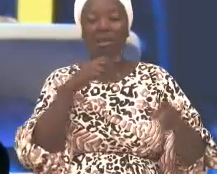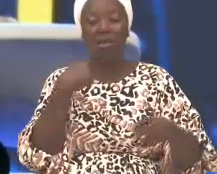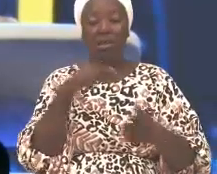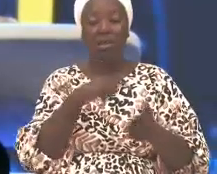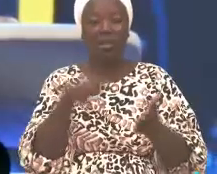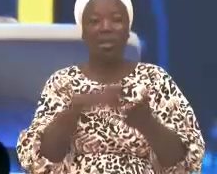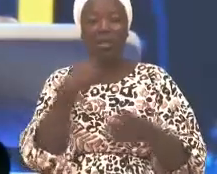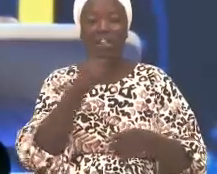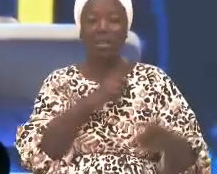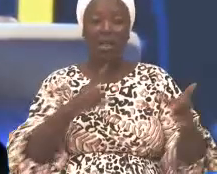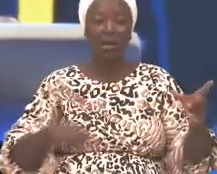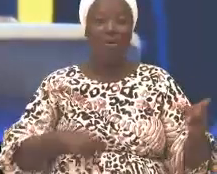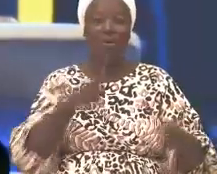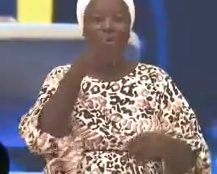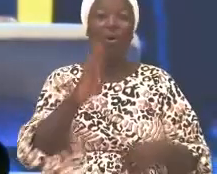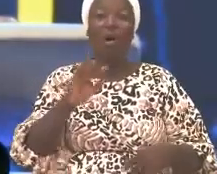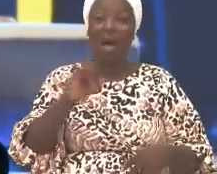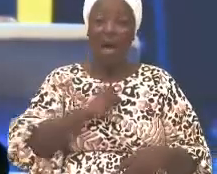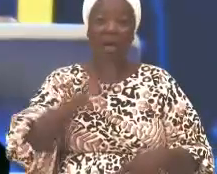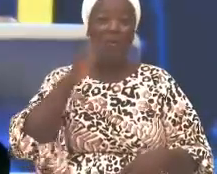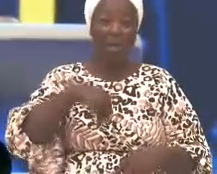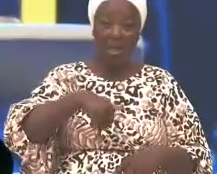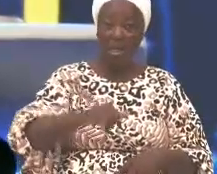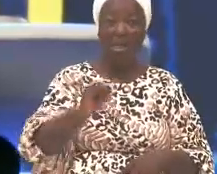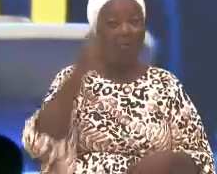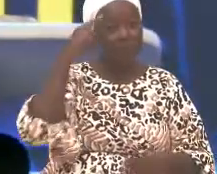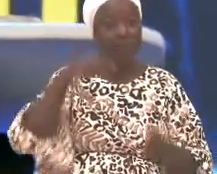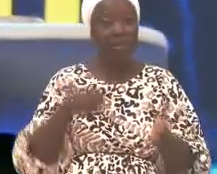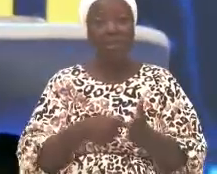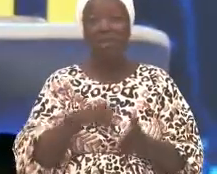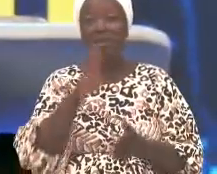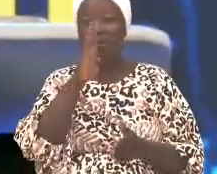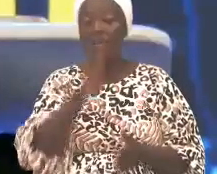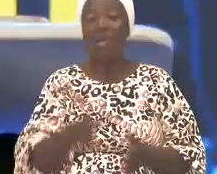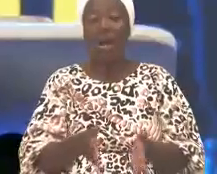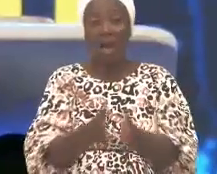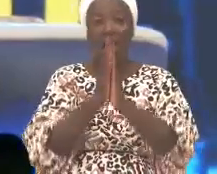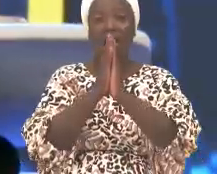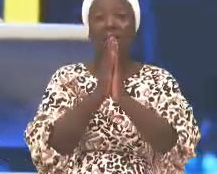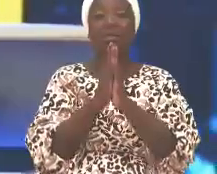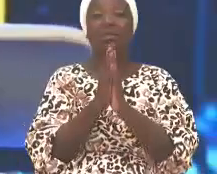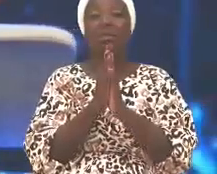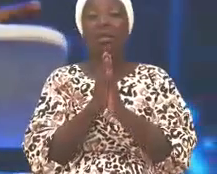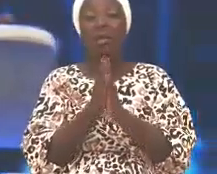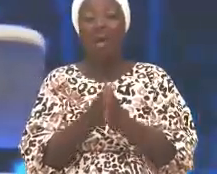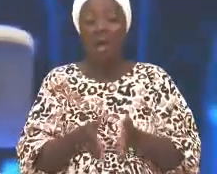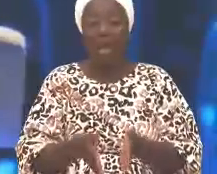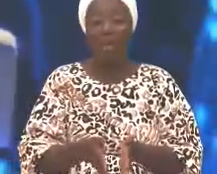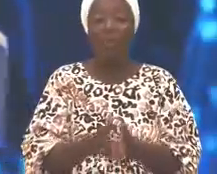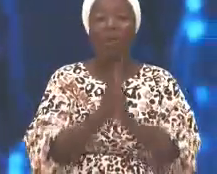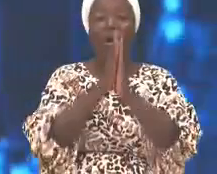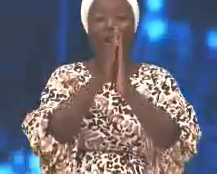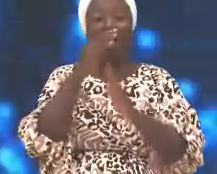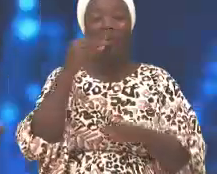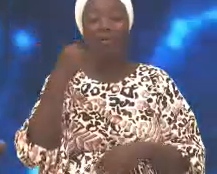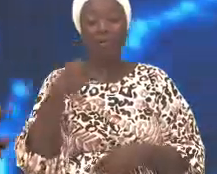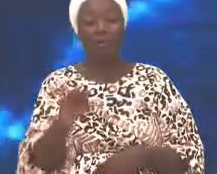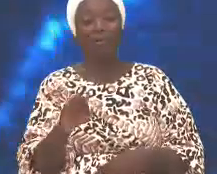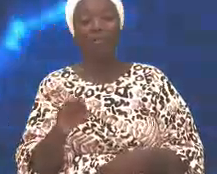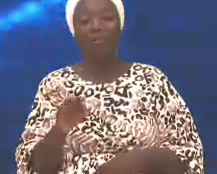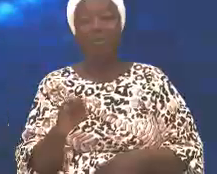will yet for this be inquired of. Inquired of. We will go